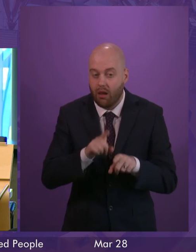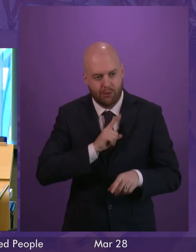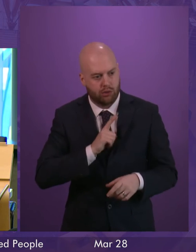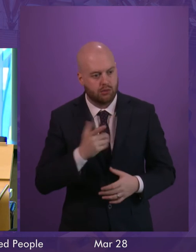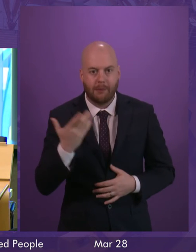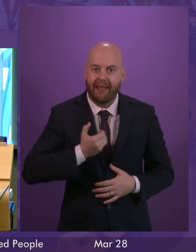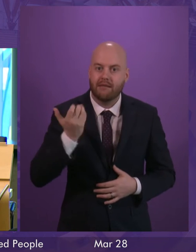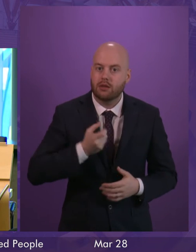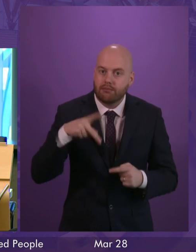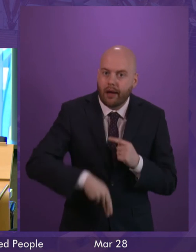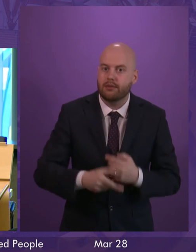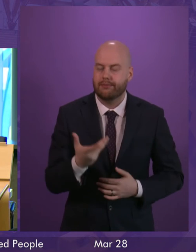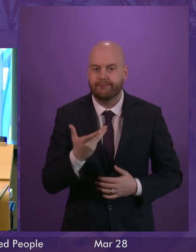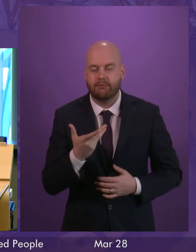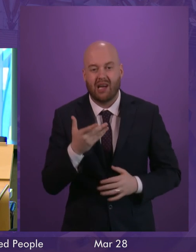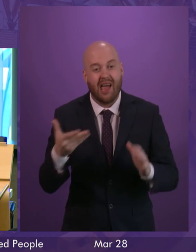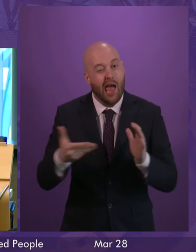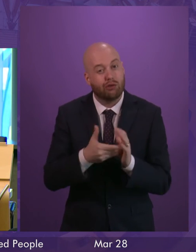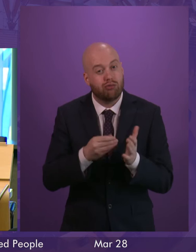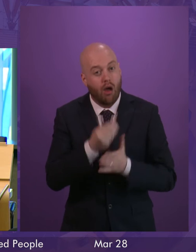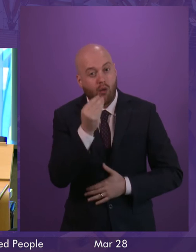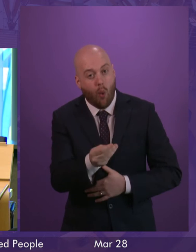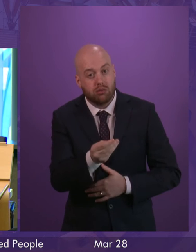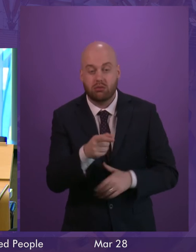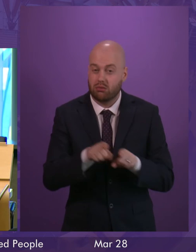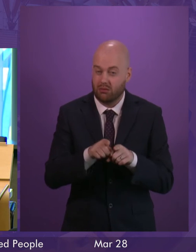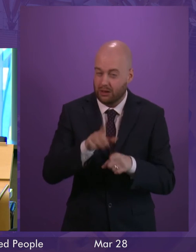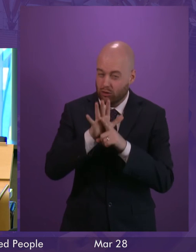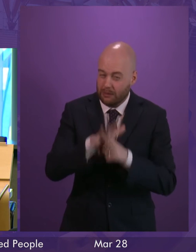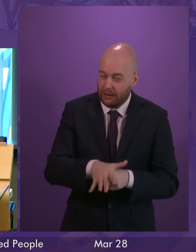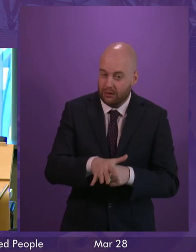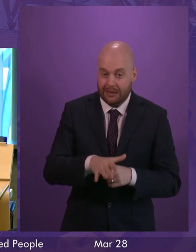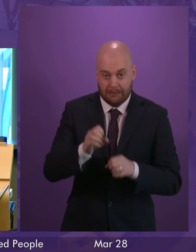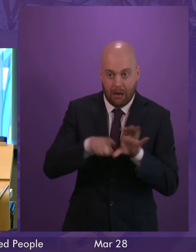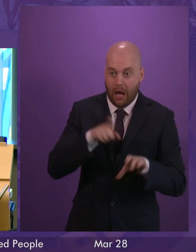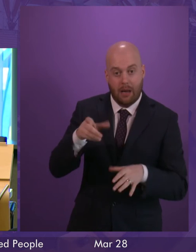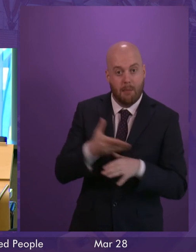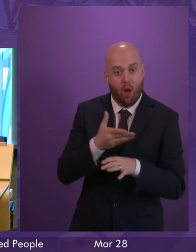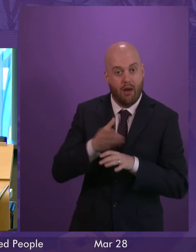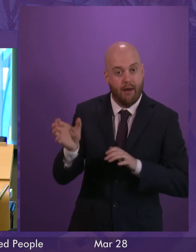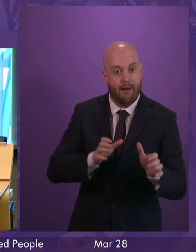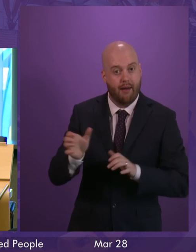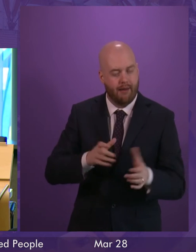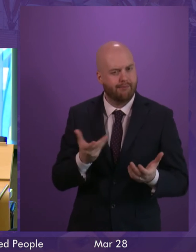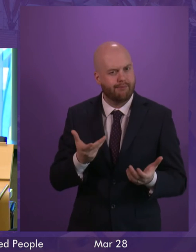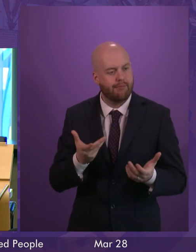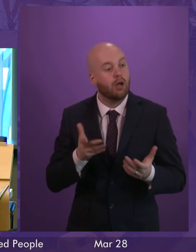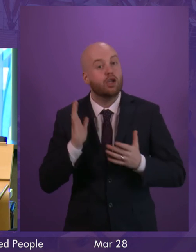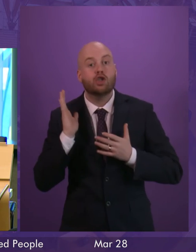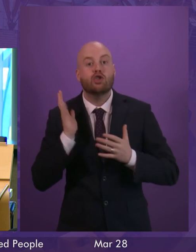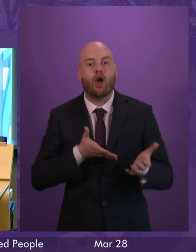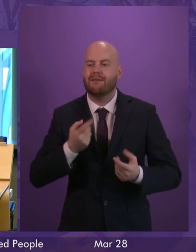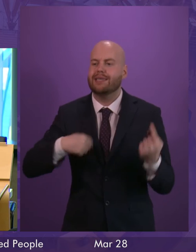charges, extra costs and discrimination by employers, services that do not empower their users and lack of